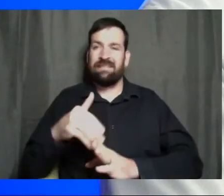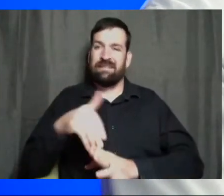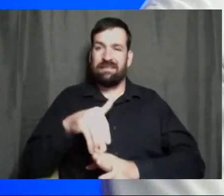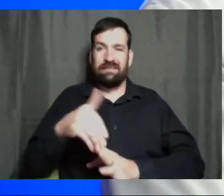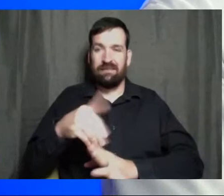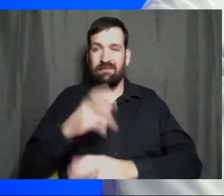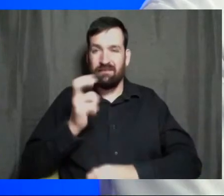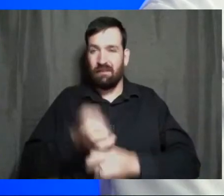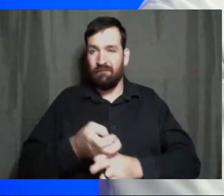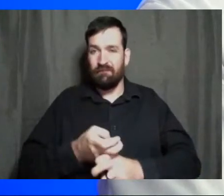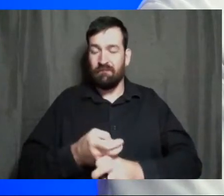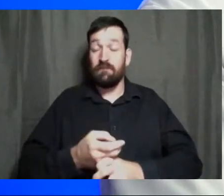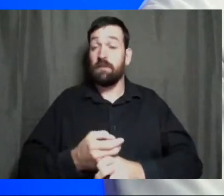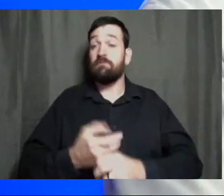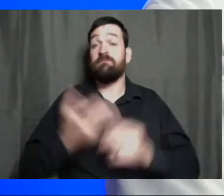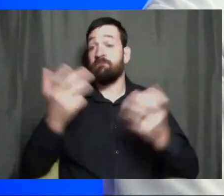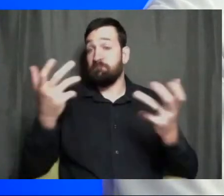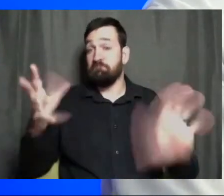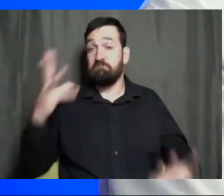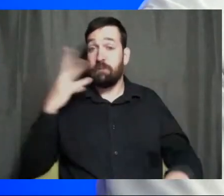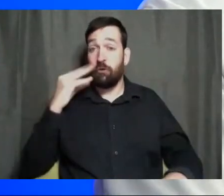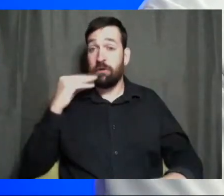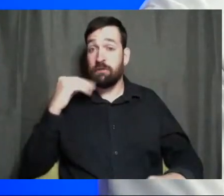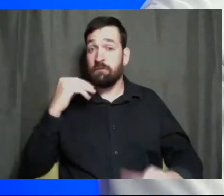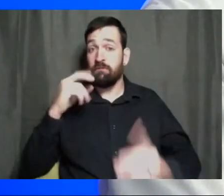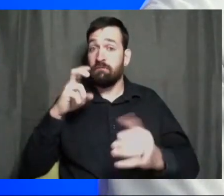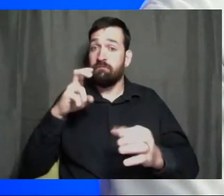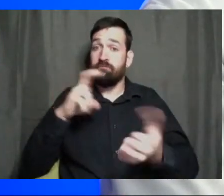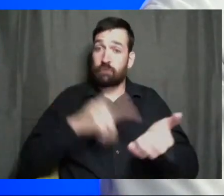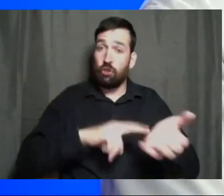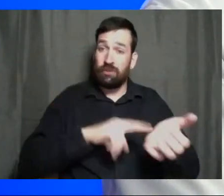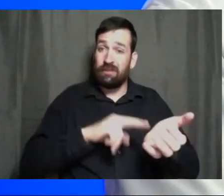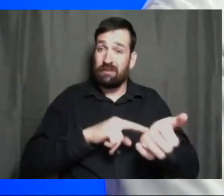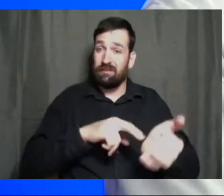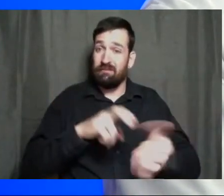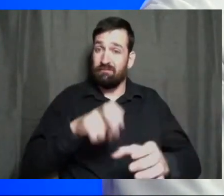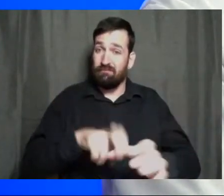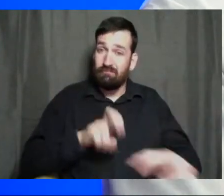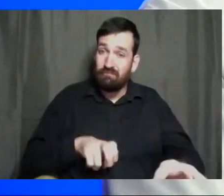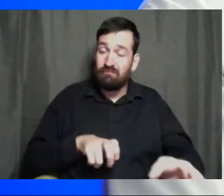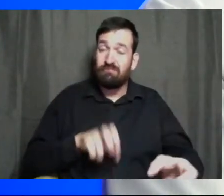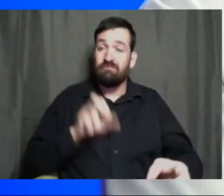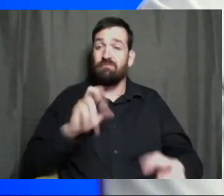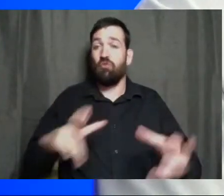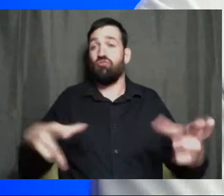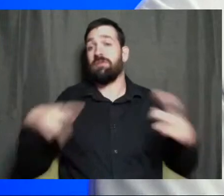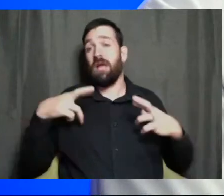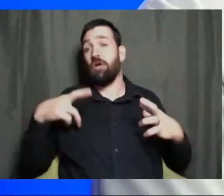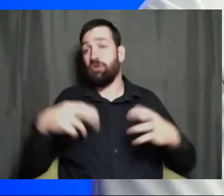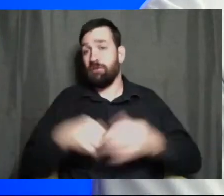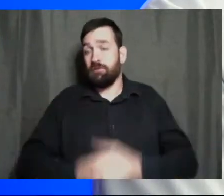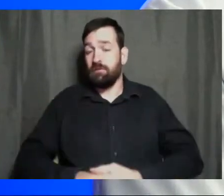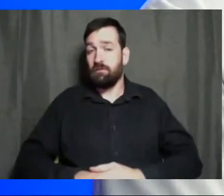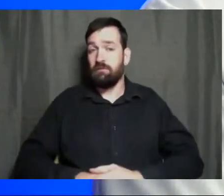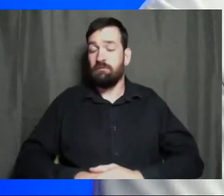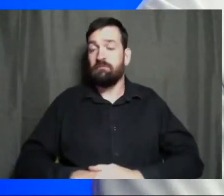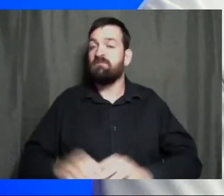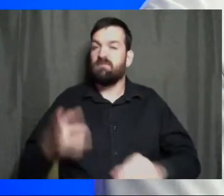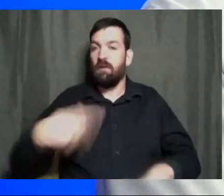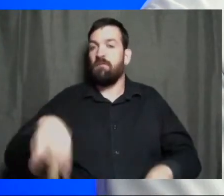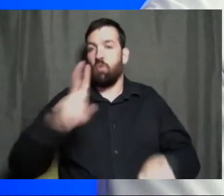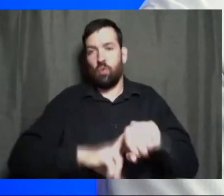have had school nurses quit or resign or retire because of us. And of course, that's happened with teachers as